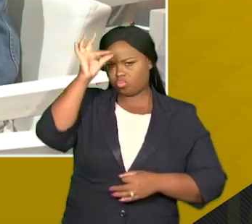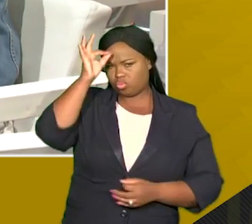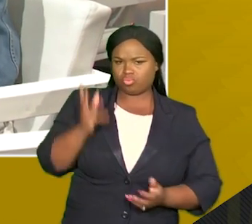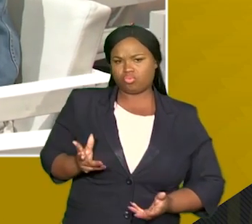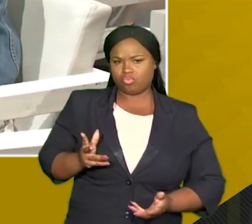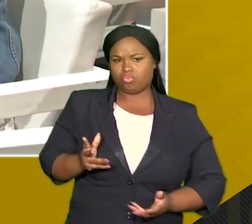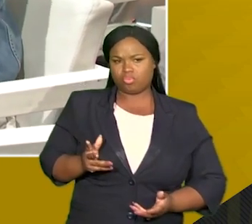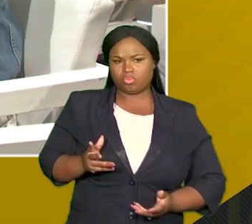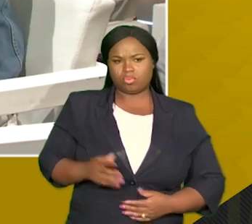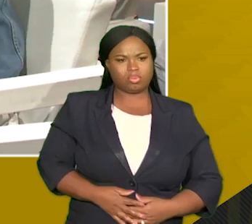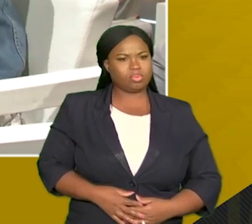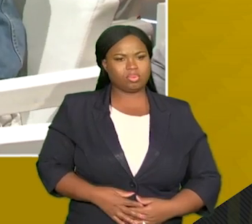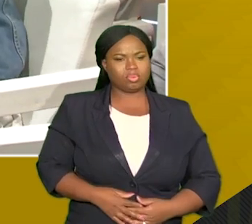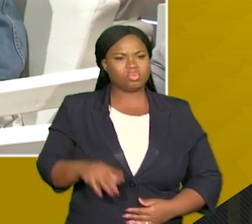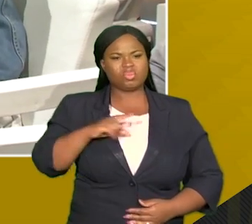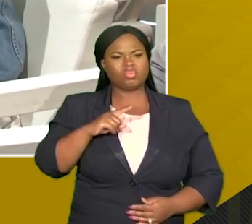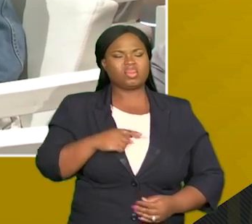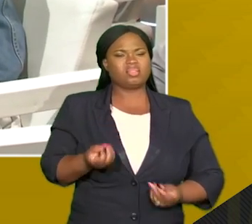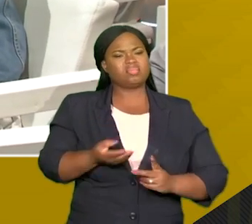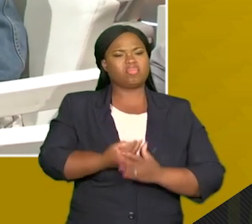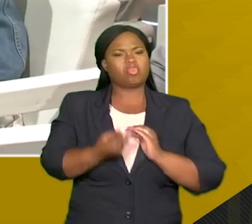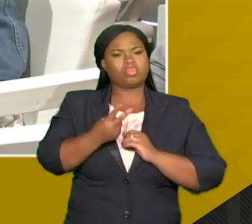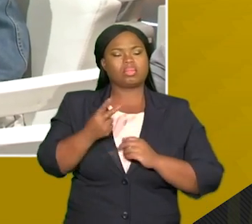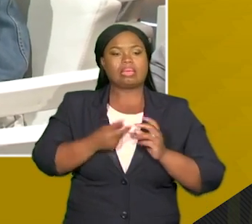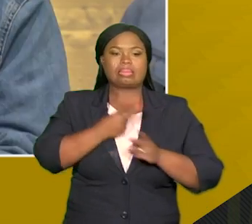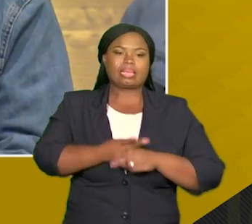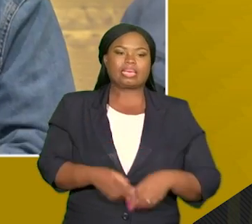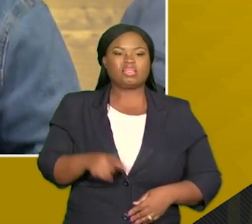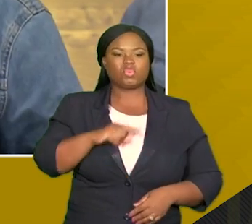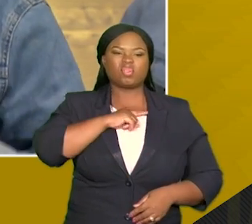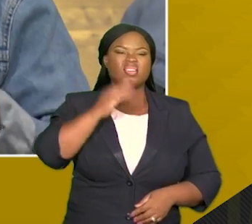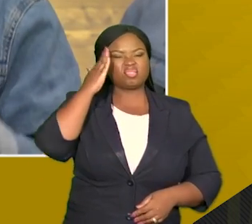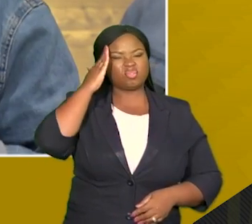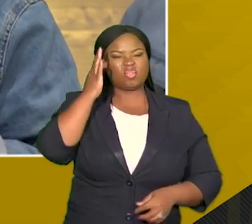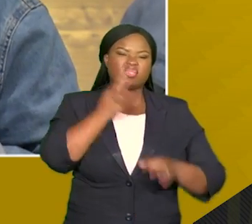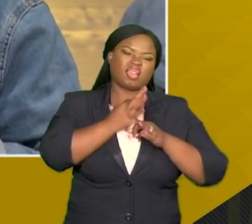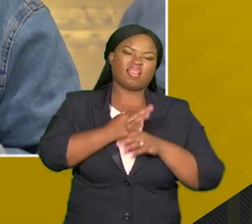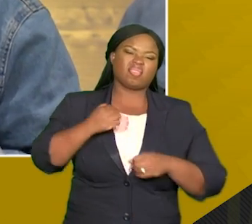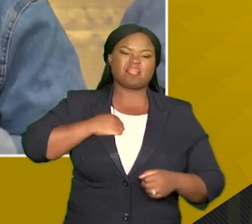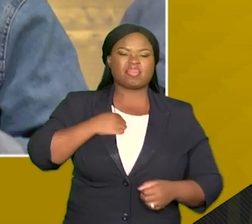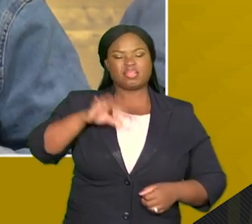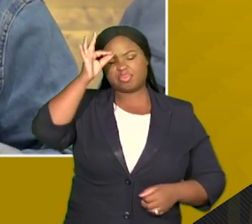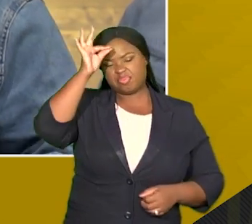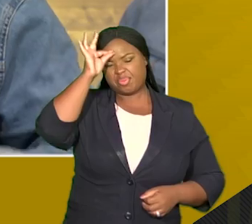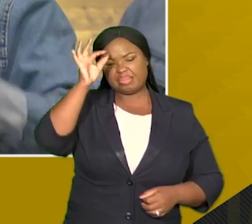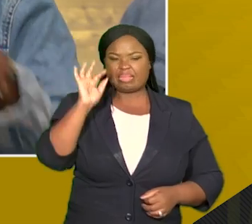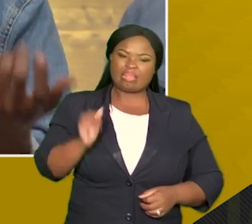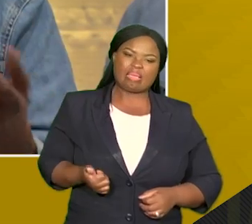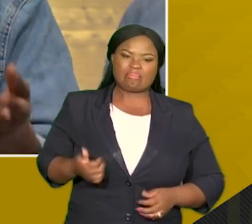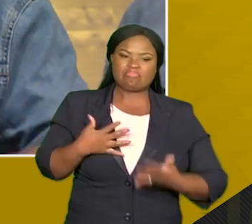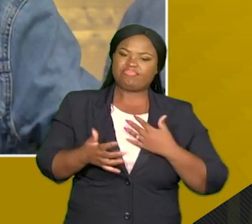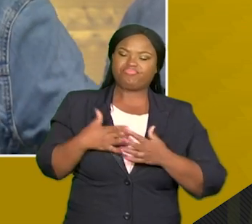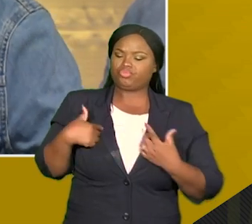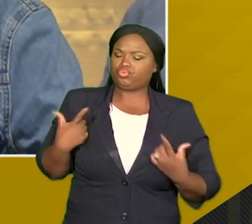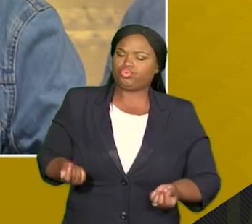you know, because this thing is both side and then she will also take the advantage of okay because my father is a police and then whatever